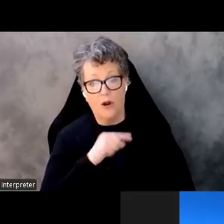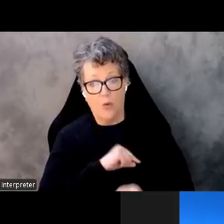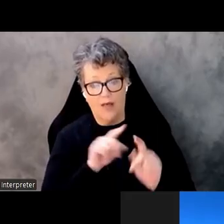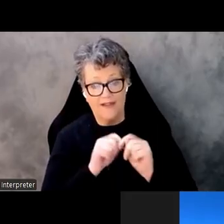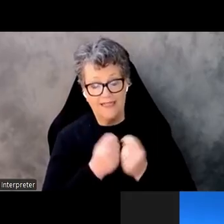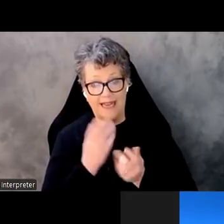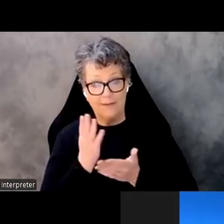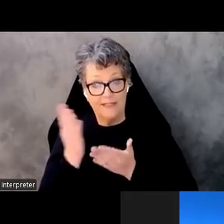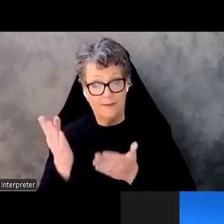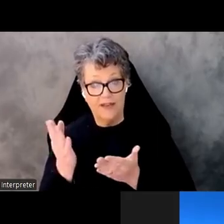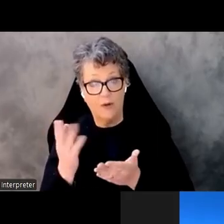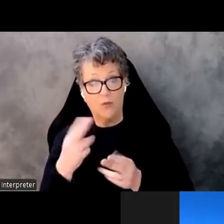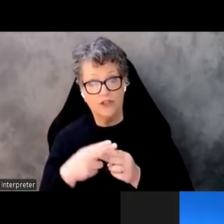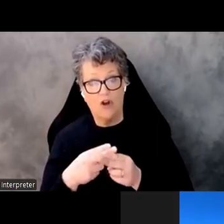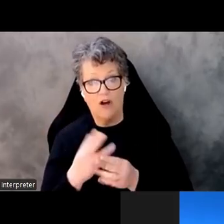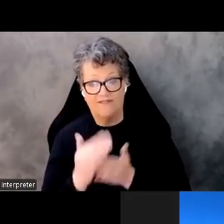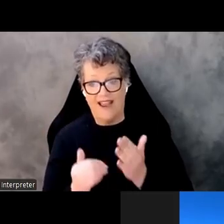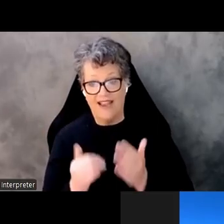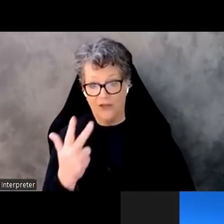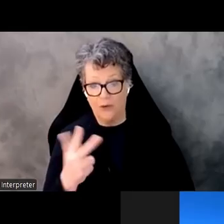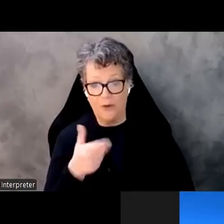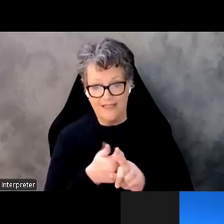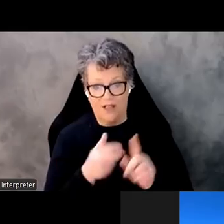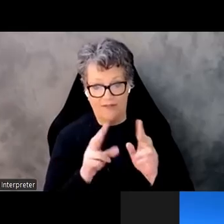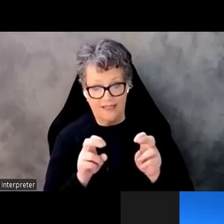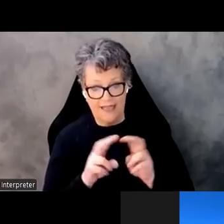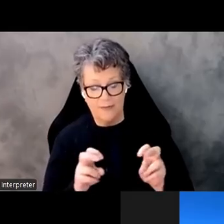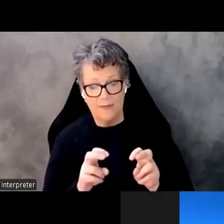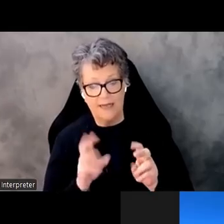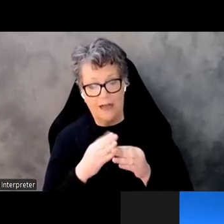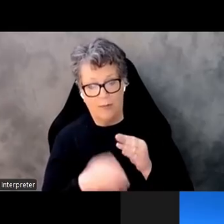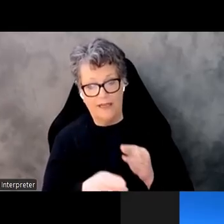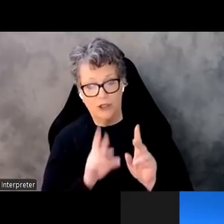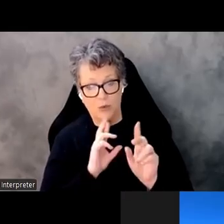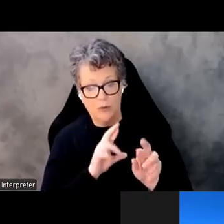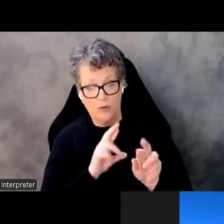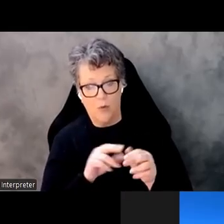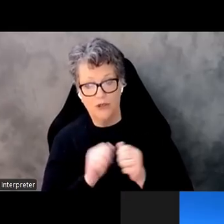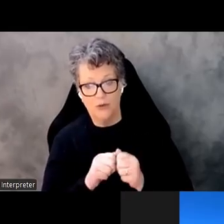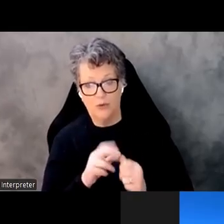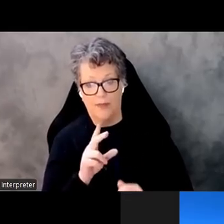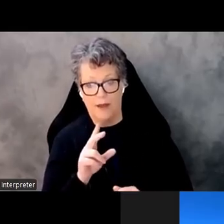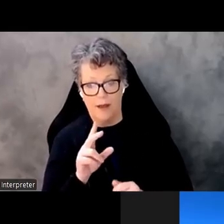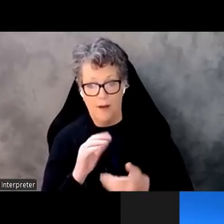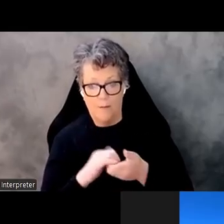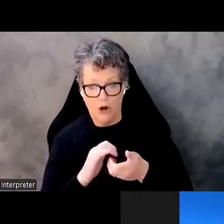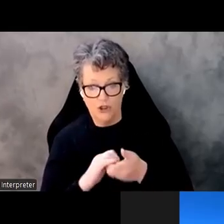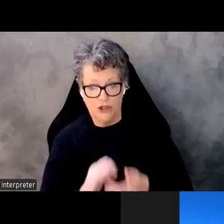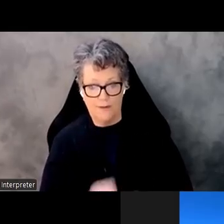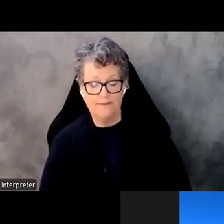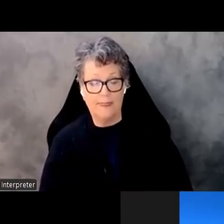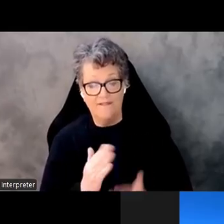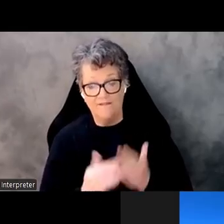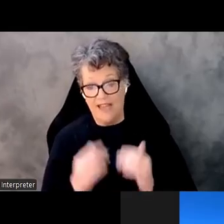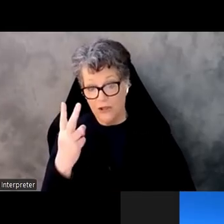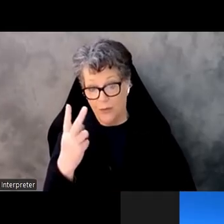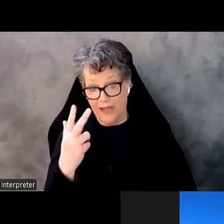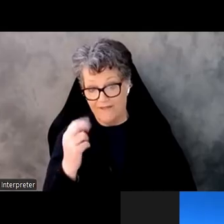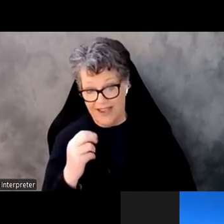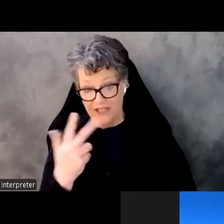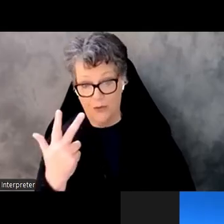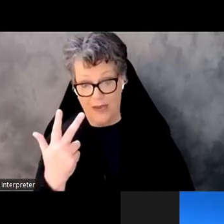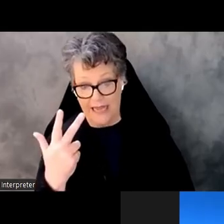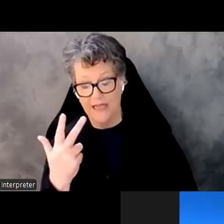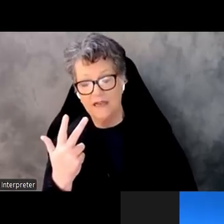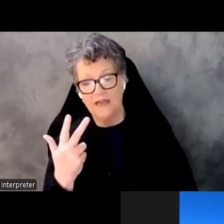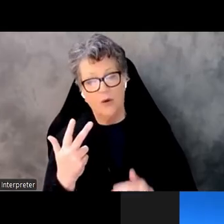submitted what's known as our Phase 3 self-assessment completion report to the partnership. That Phase 3 application was the culmination of